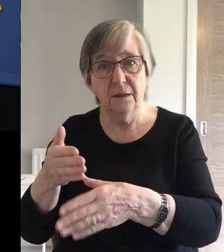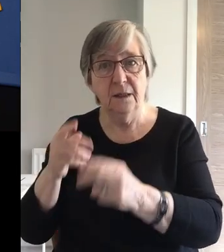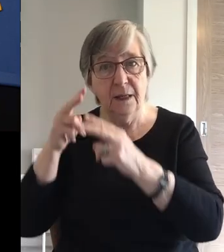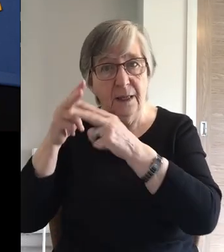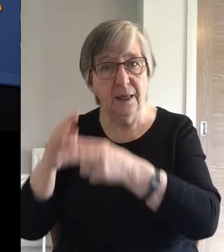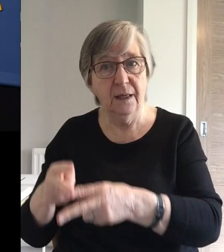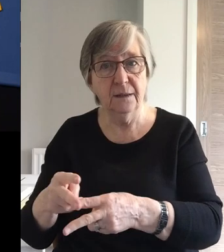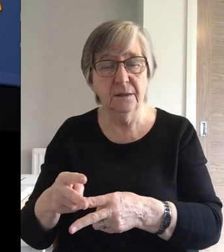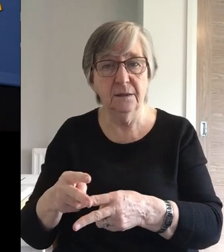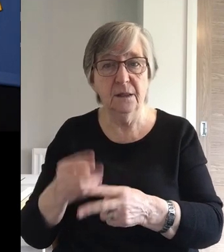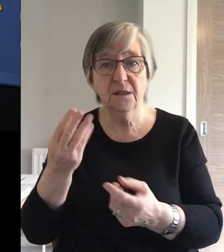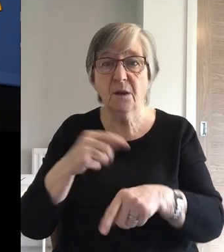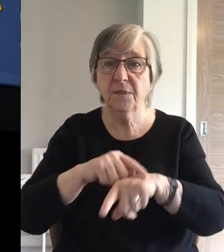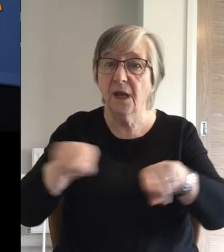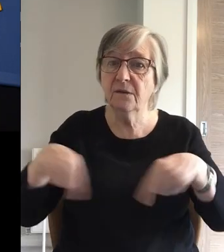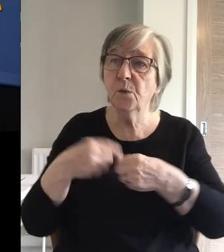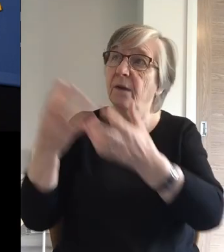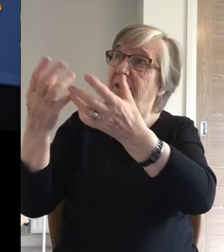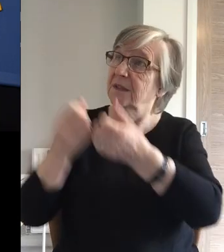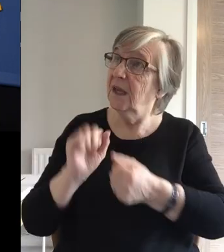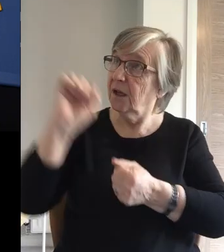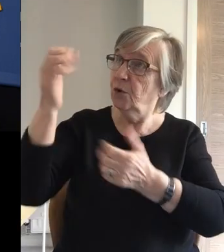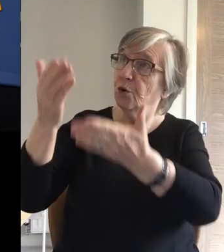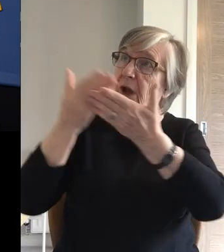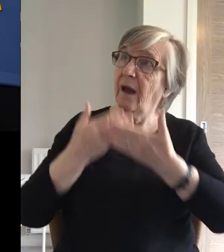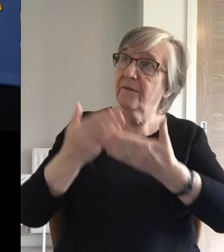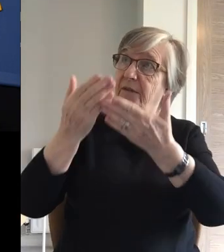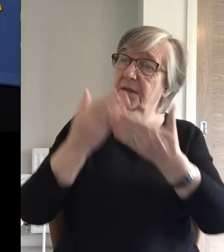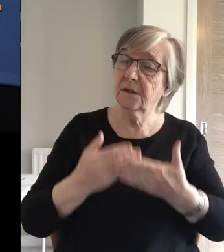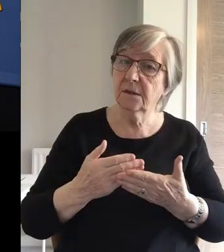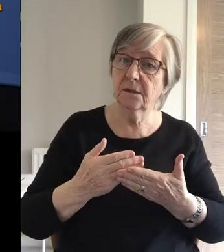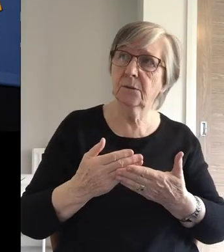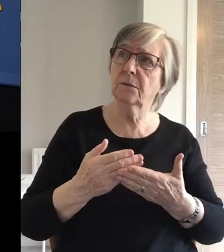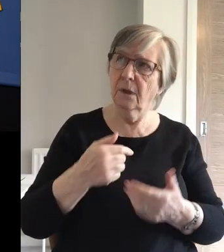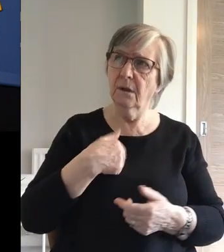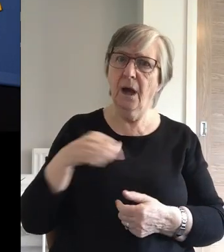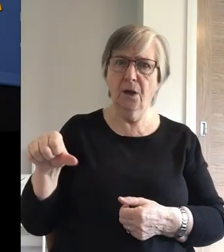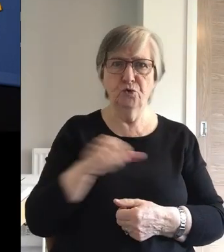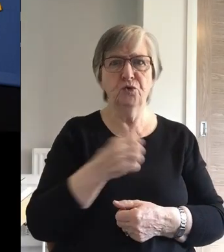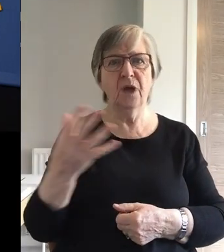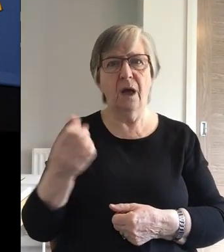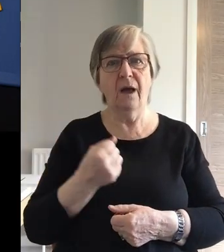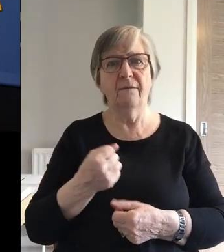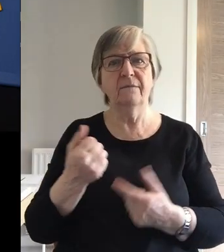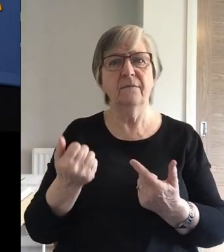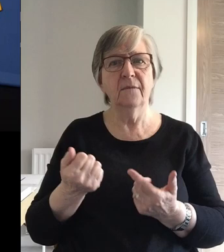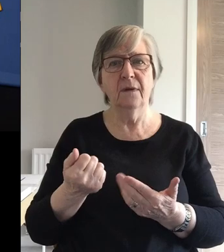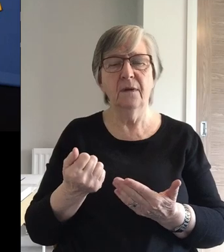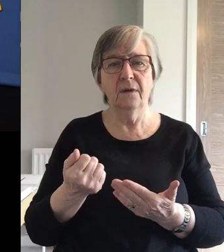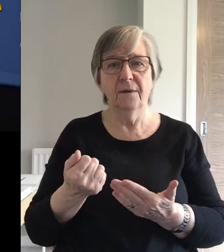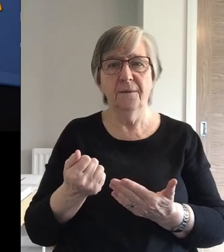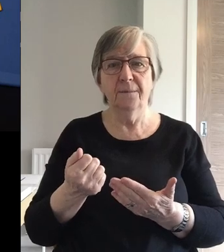And then at times we have taken your gifts to us as something that we've got some kind of right to.